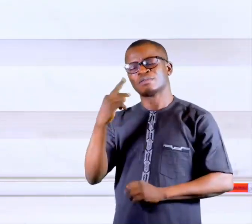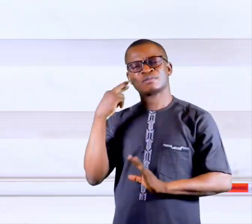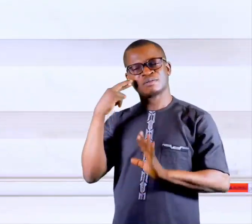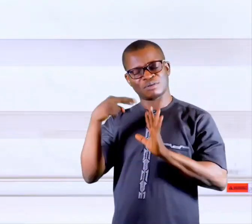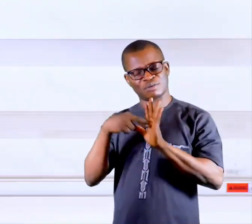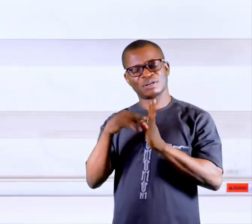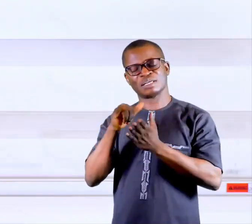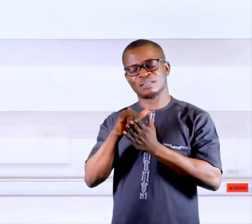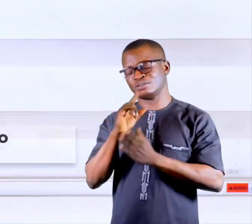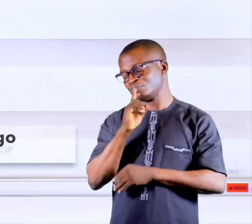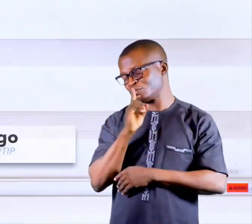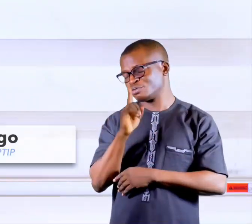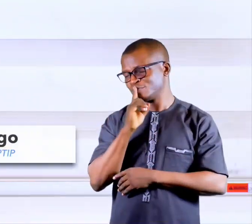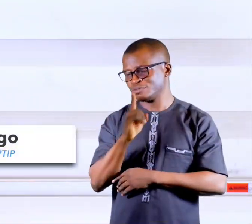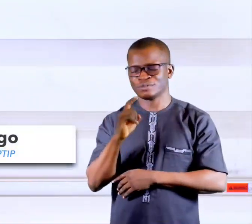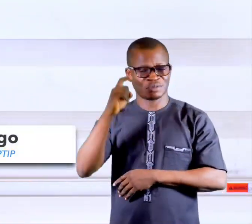that